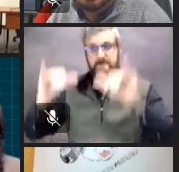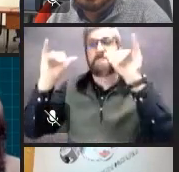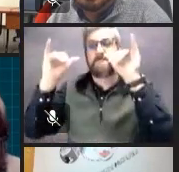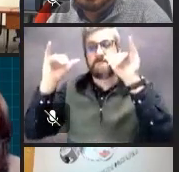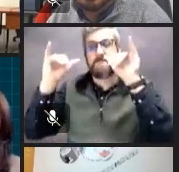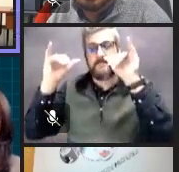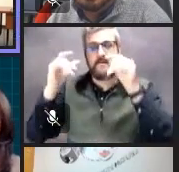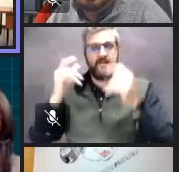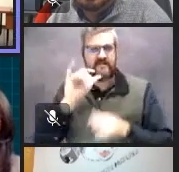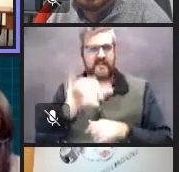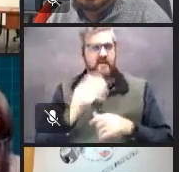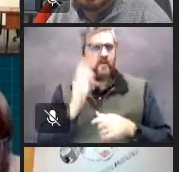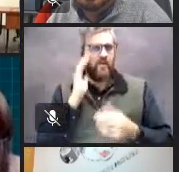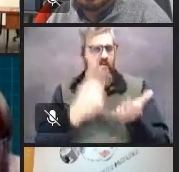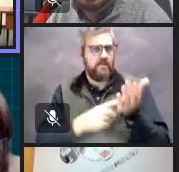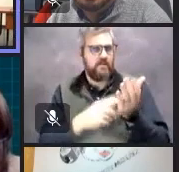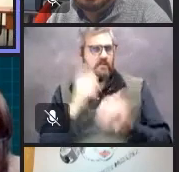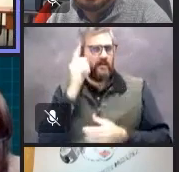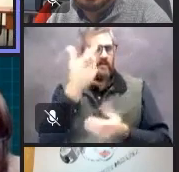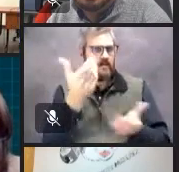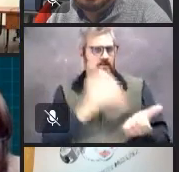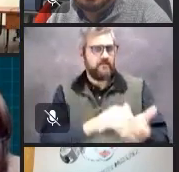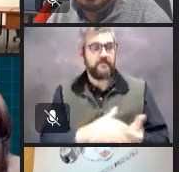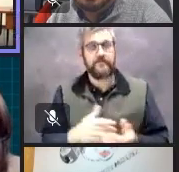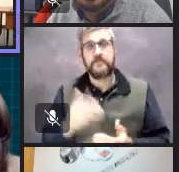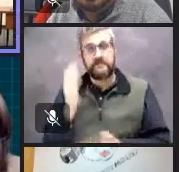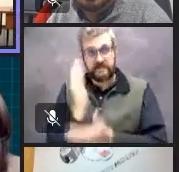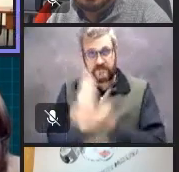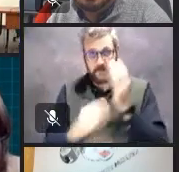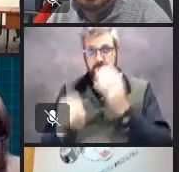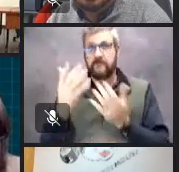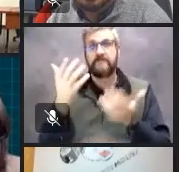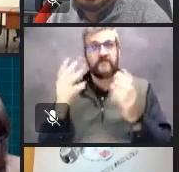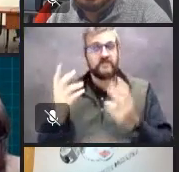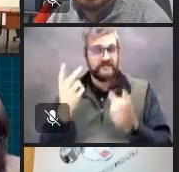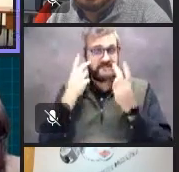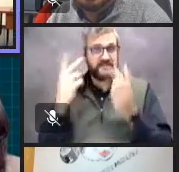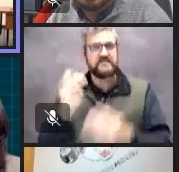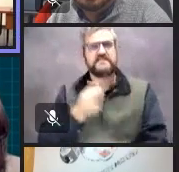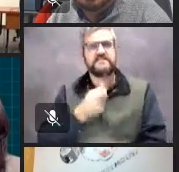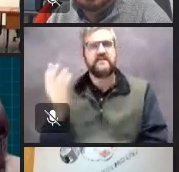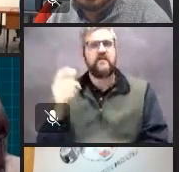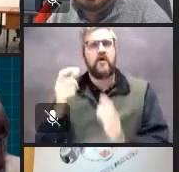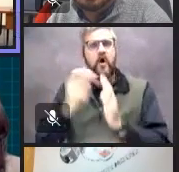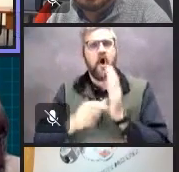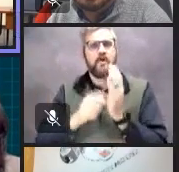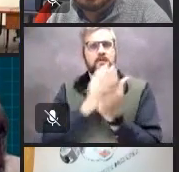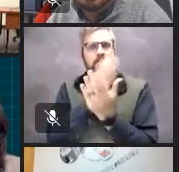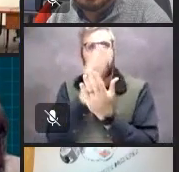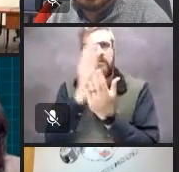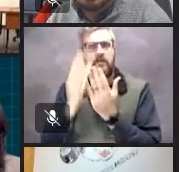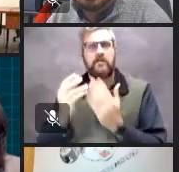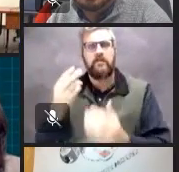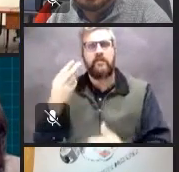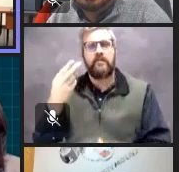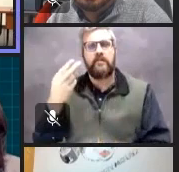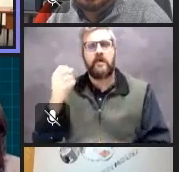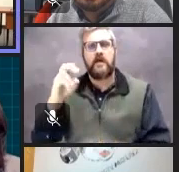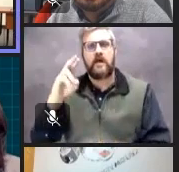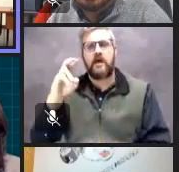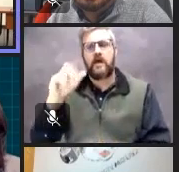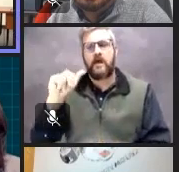staff. Some of you may have seen the series of articles that the Herald Leader ran on